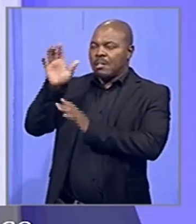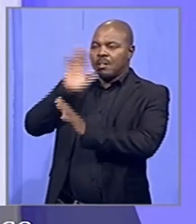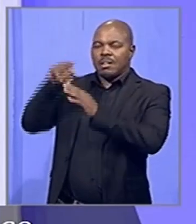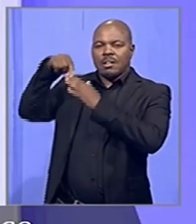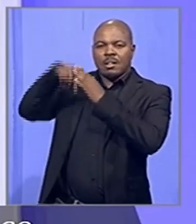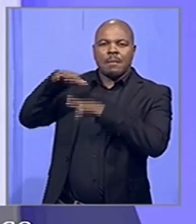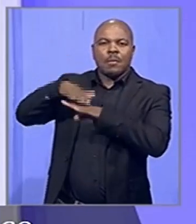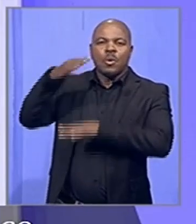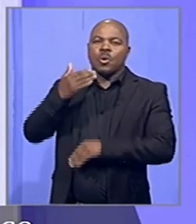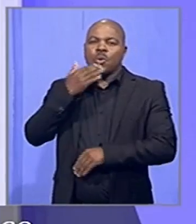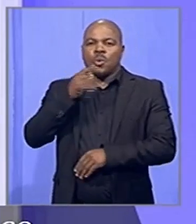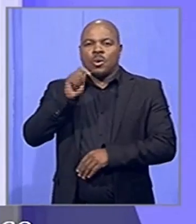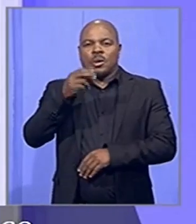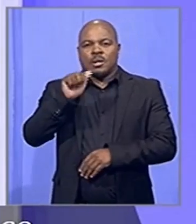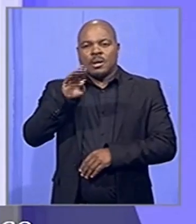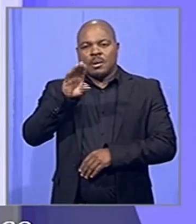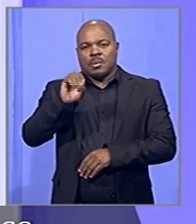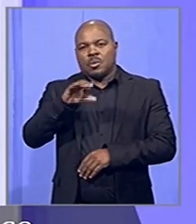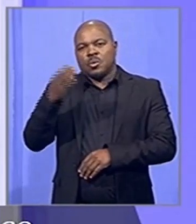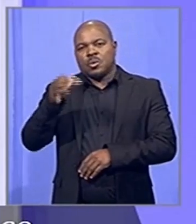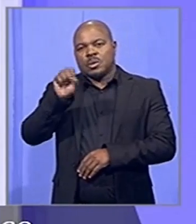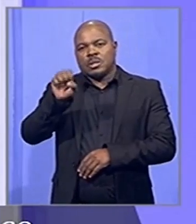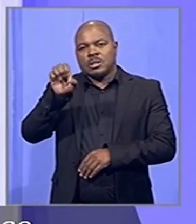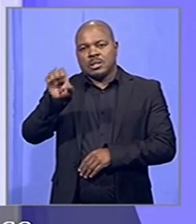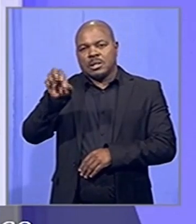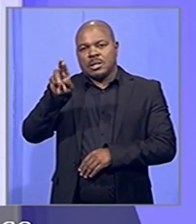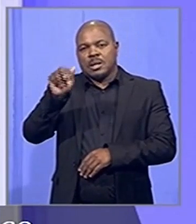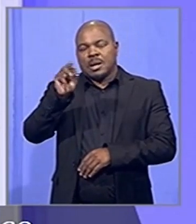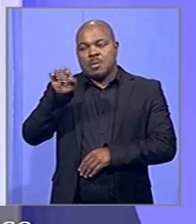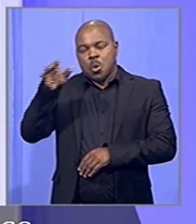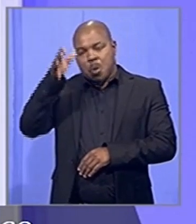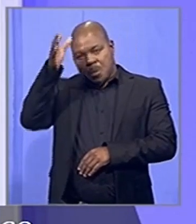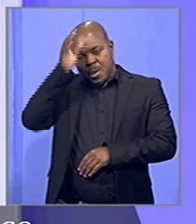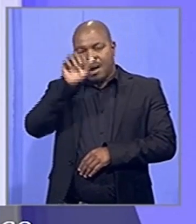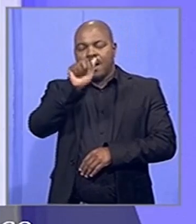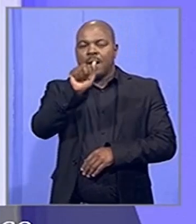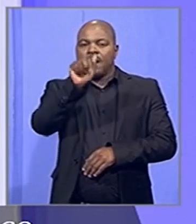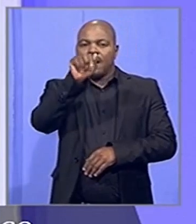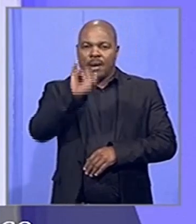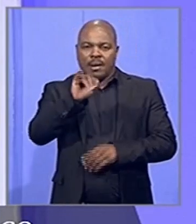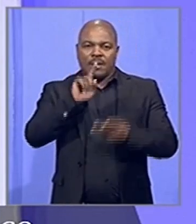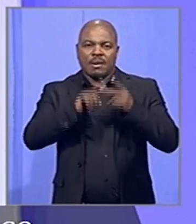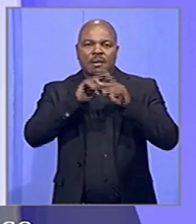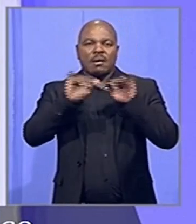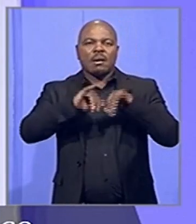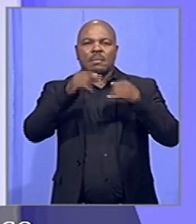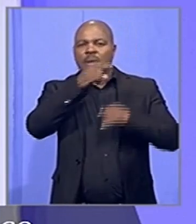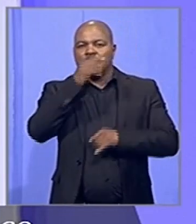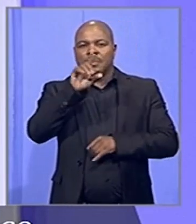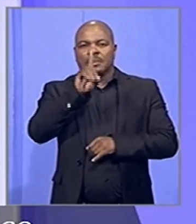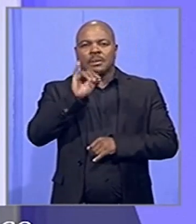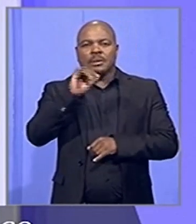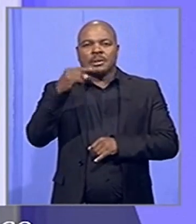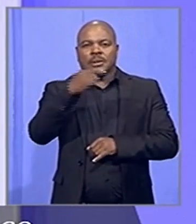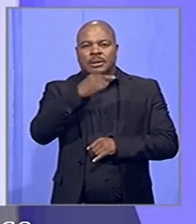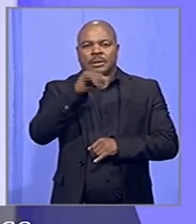buisana le Thabo Serame eo e leng setsebi sa artificial intelligence ebile e le mothehi wa company ya Digilytics